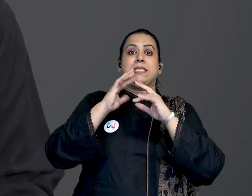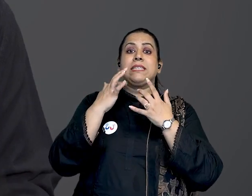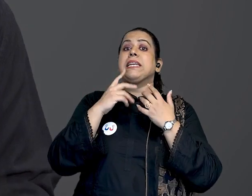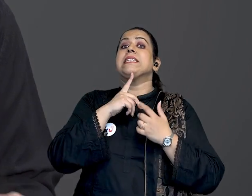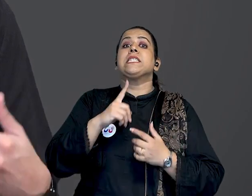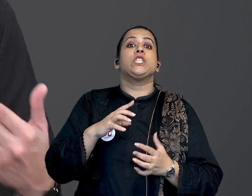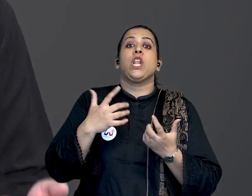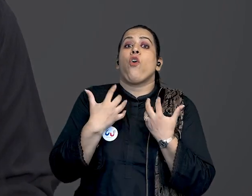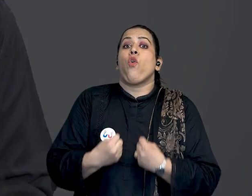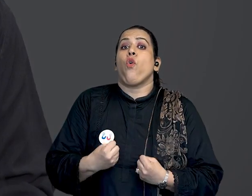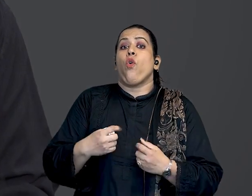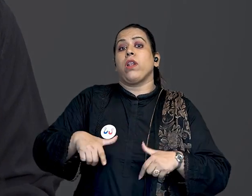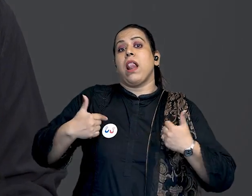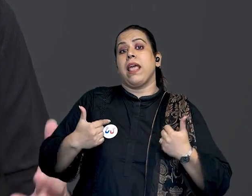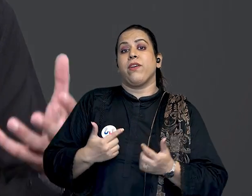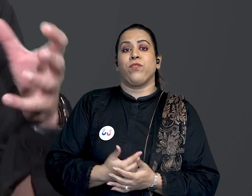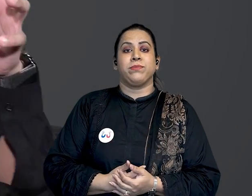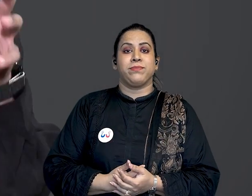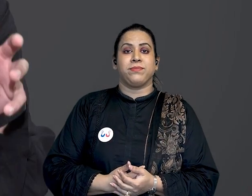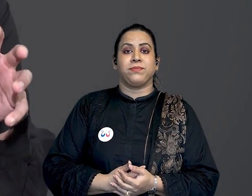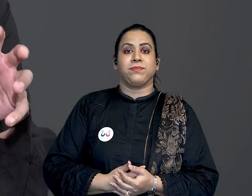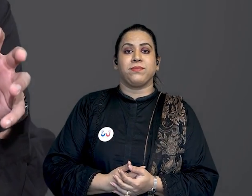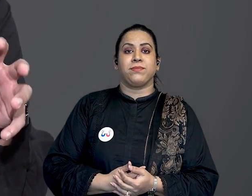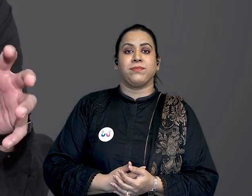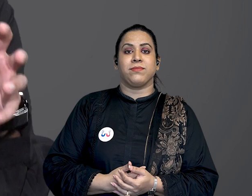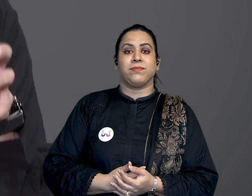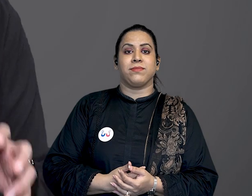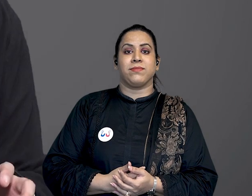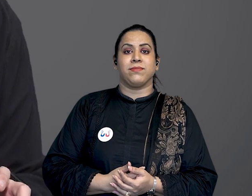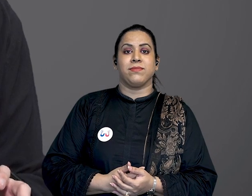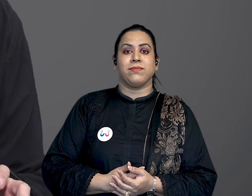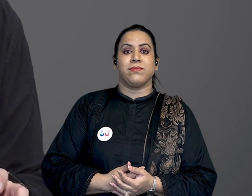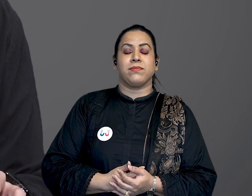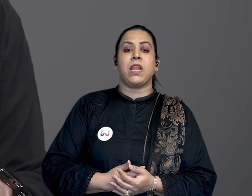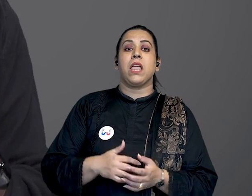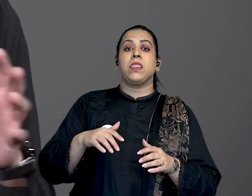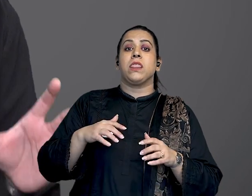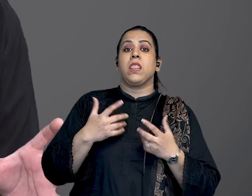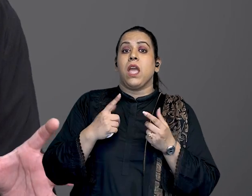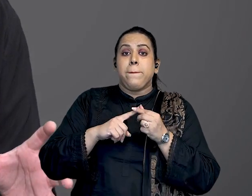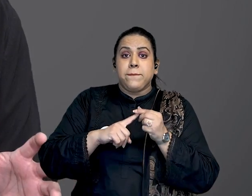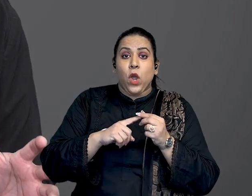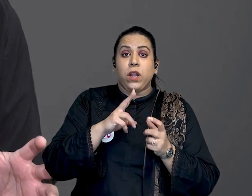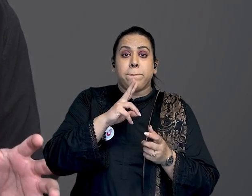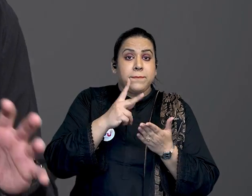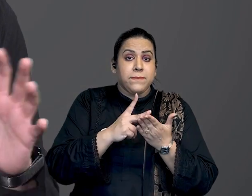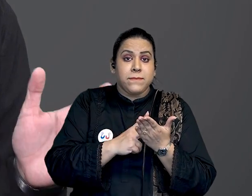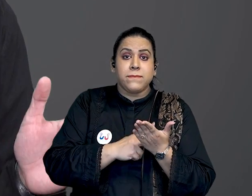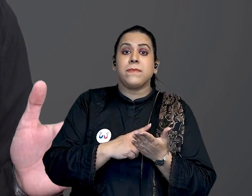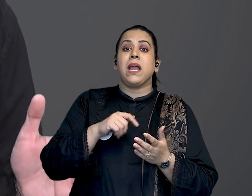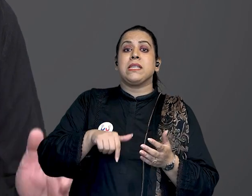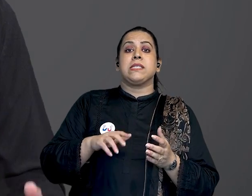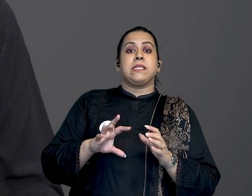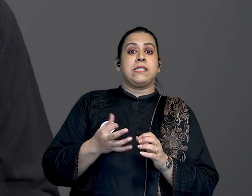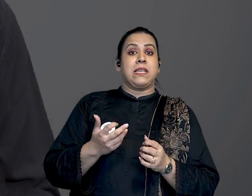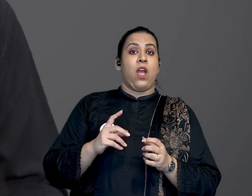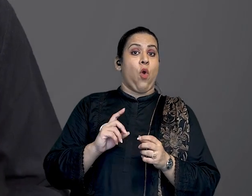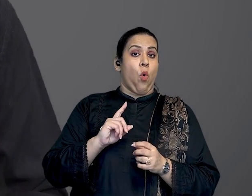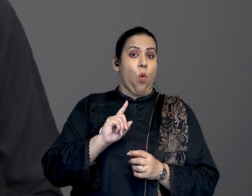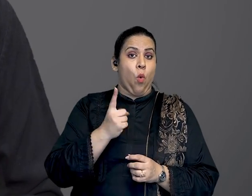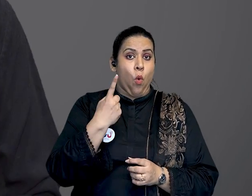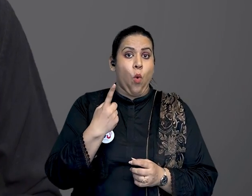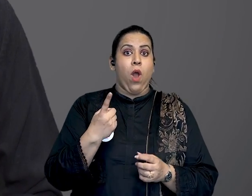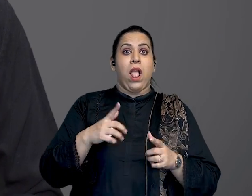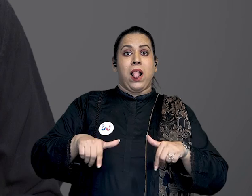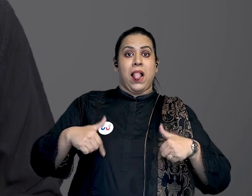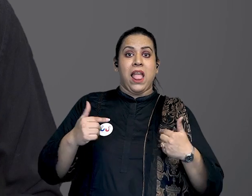more effectively, more efficiently, and the resources actually are drawn to us. Life works in a very miraculous way. So